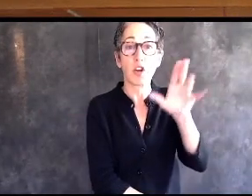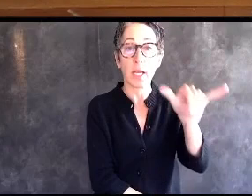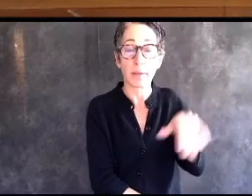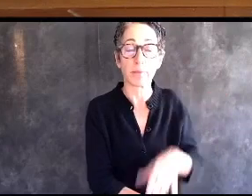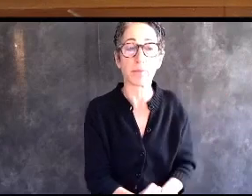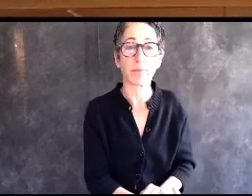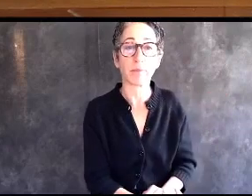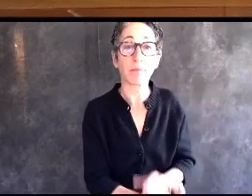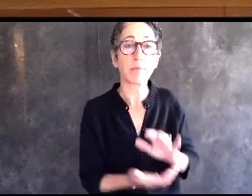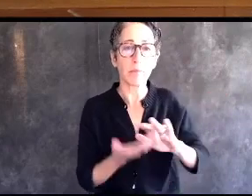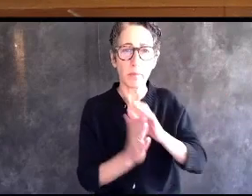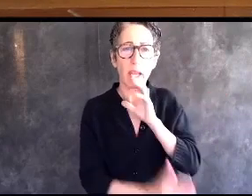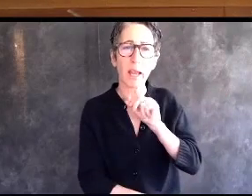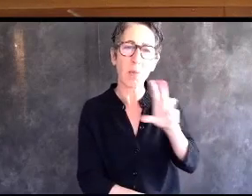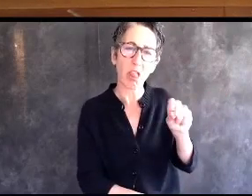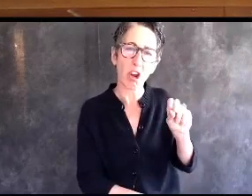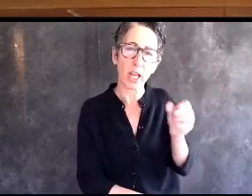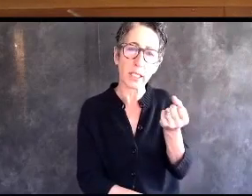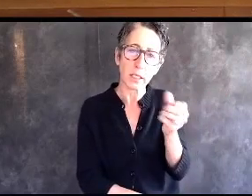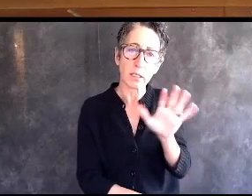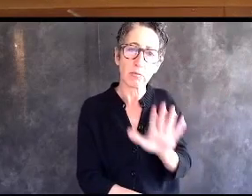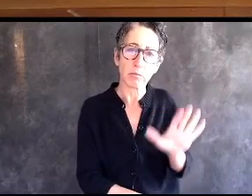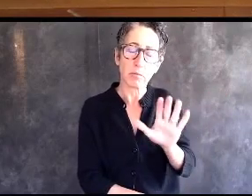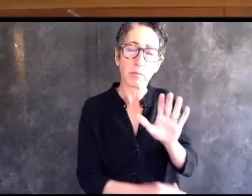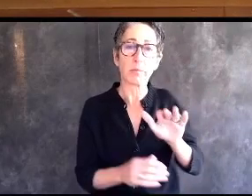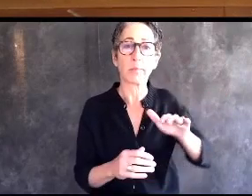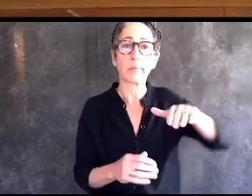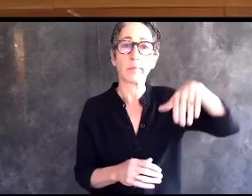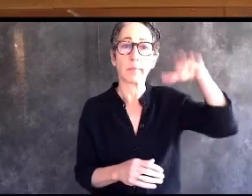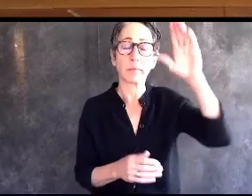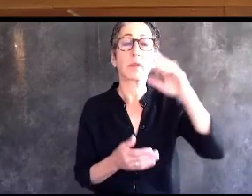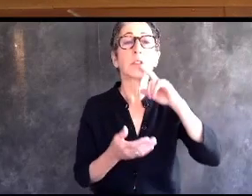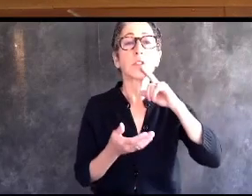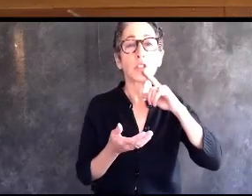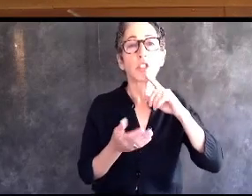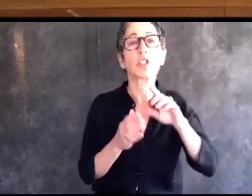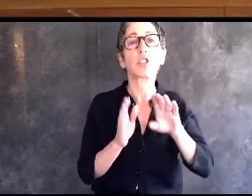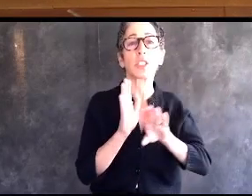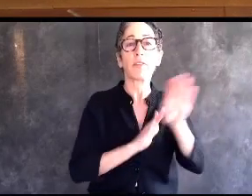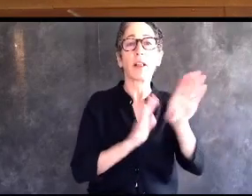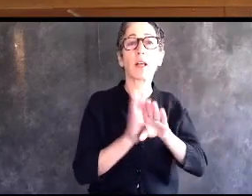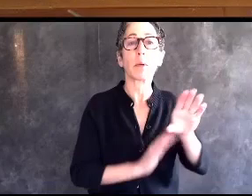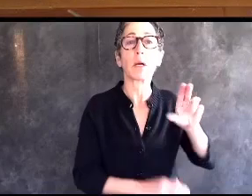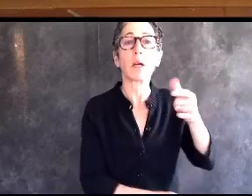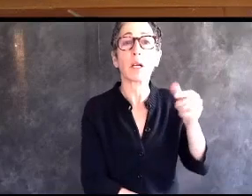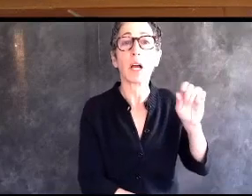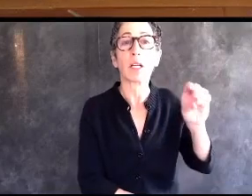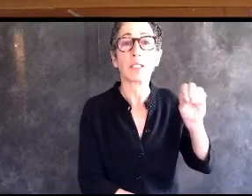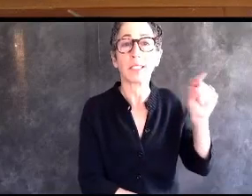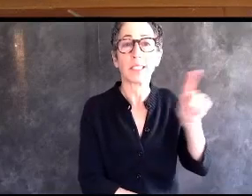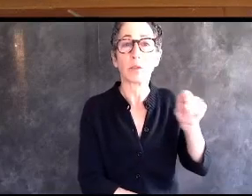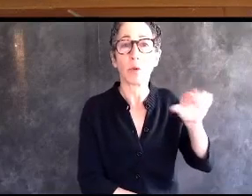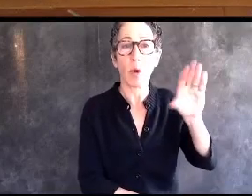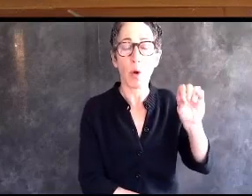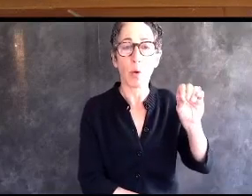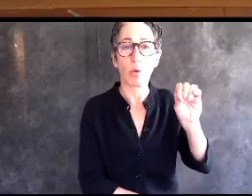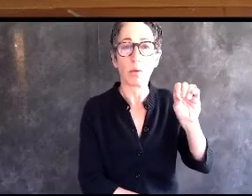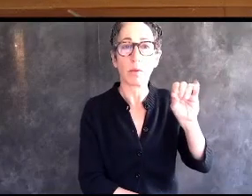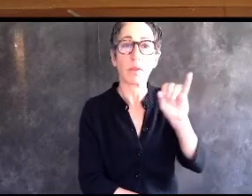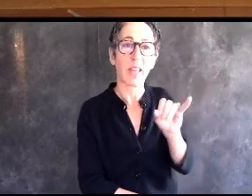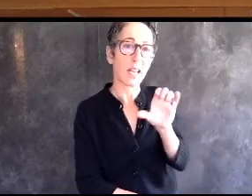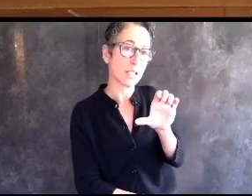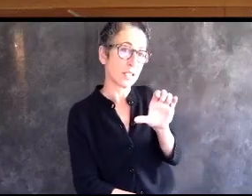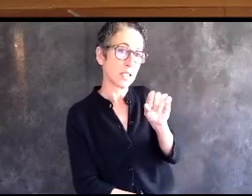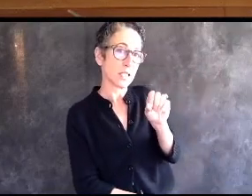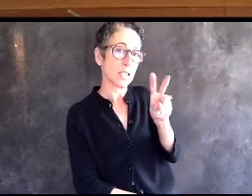played a critical role in shaping GovZero, one of the most prominent civic tech movements worldwide. And